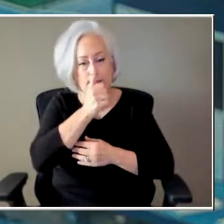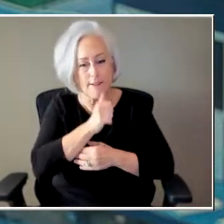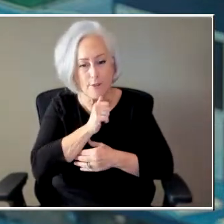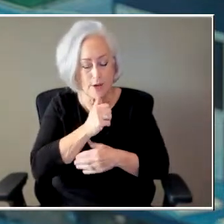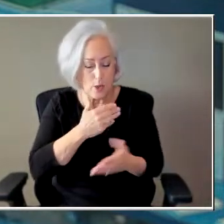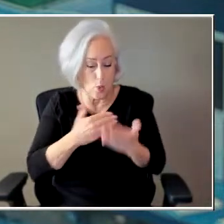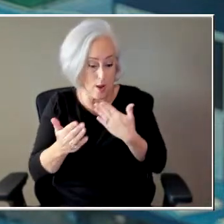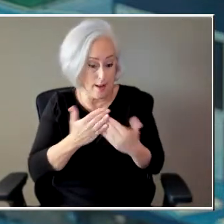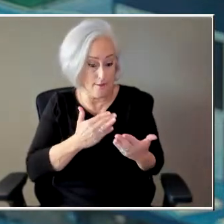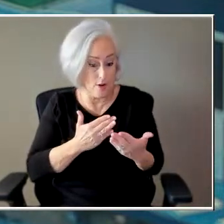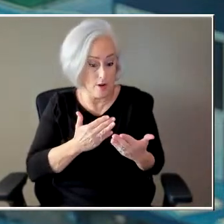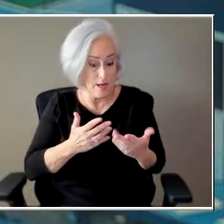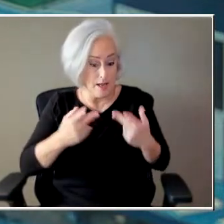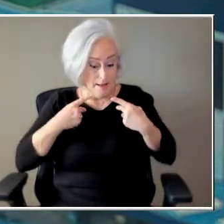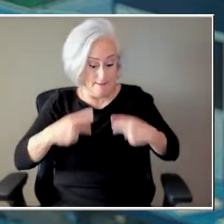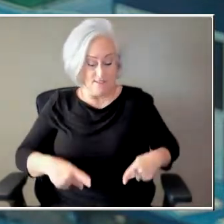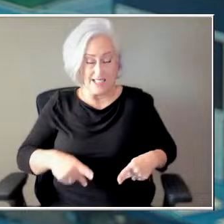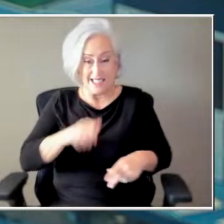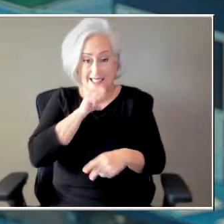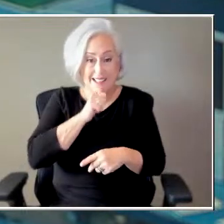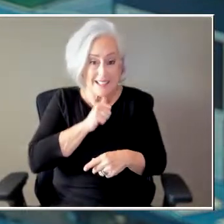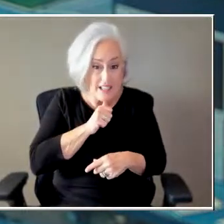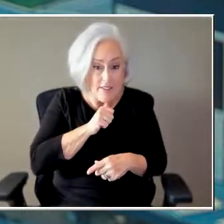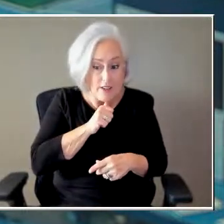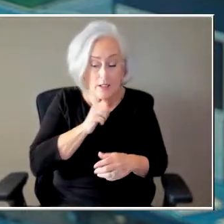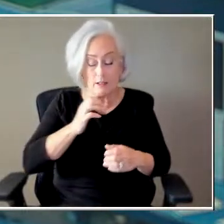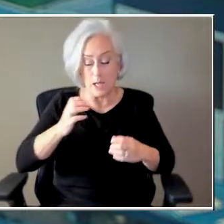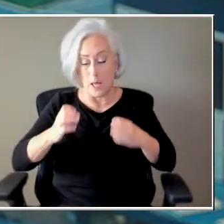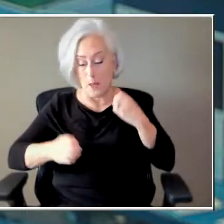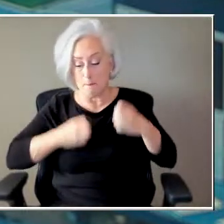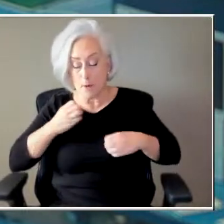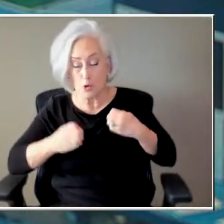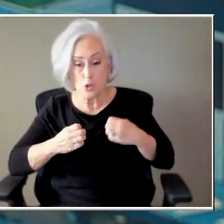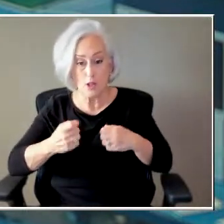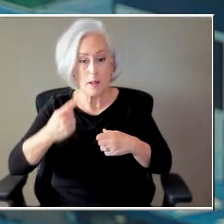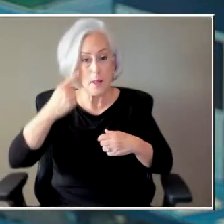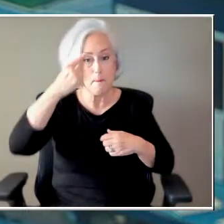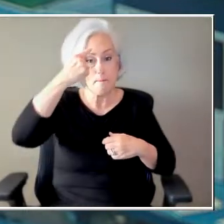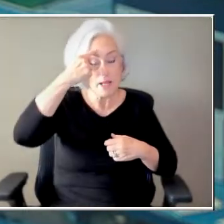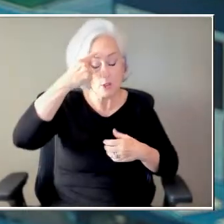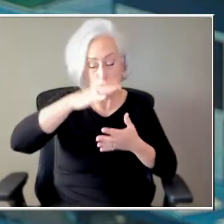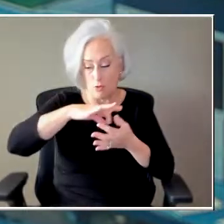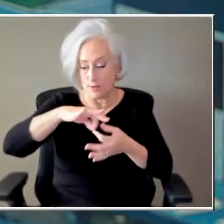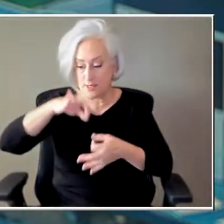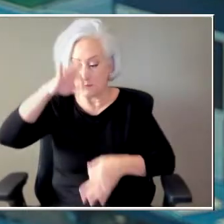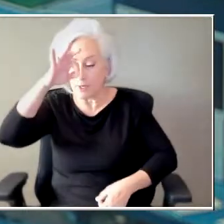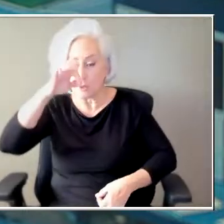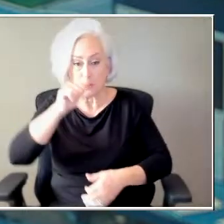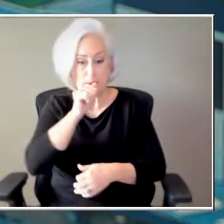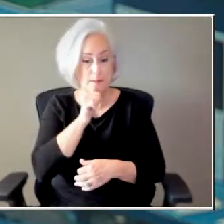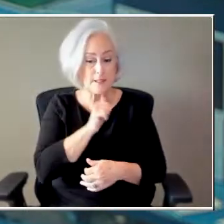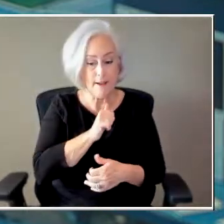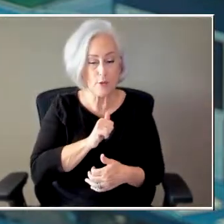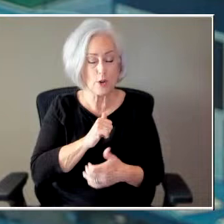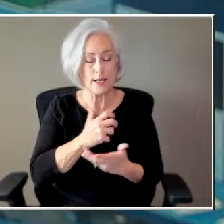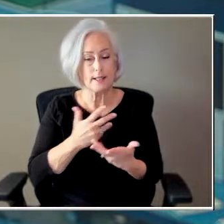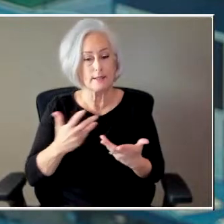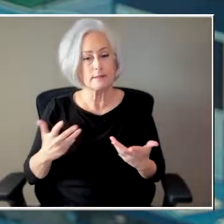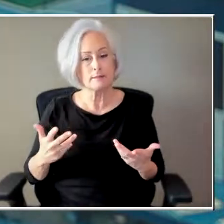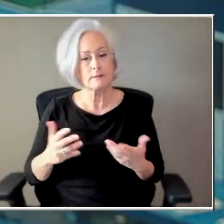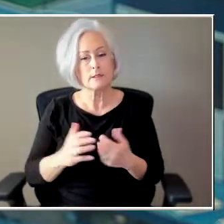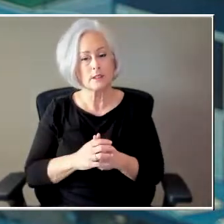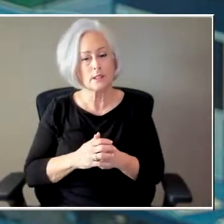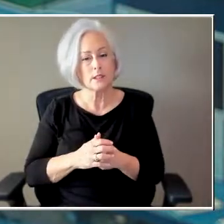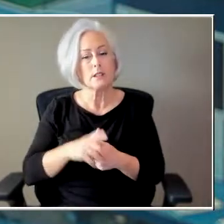like mine, emotional, mental, spiritual suffering. It's, you're doing the best